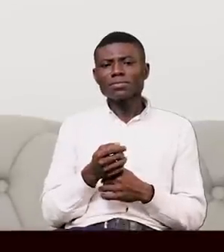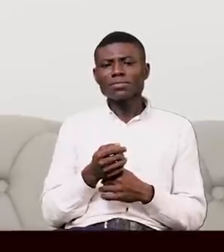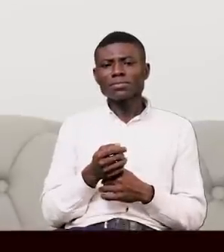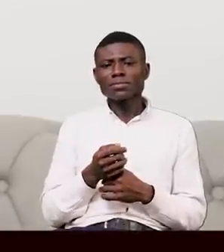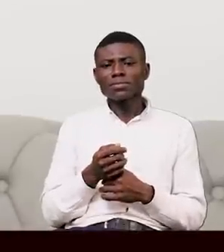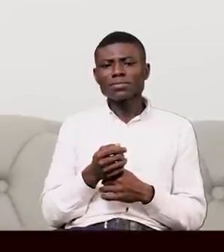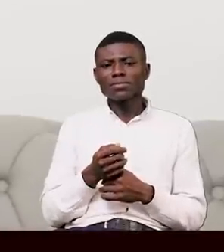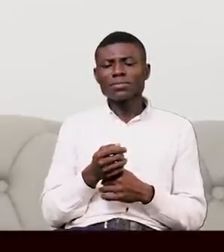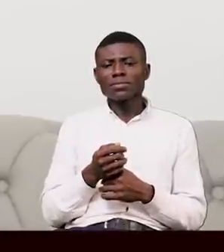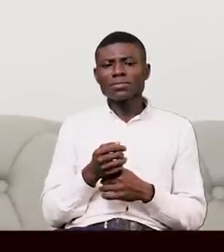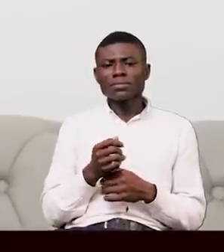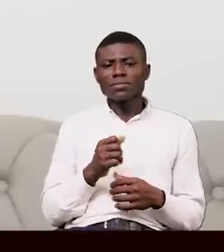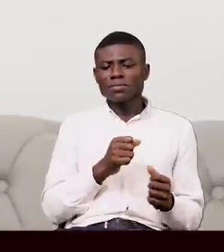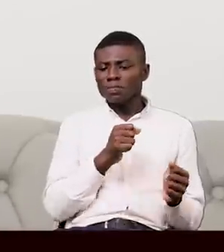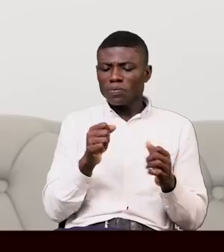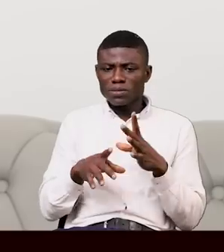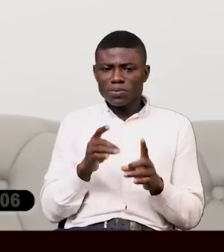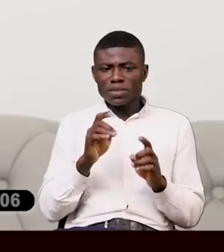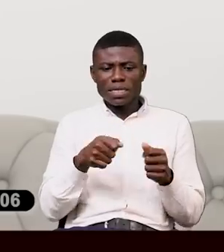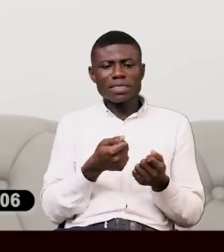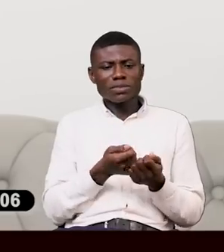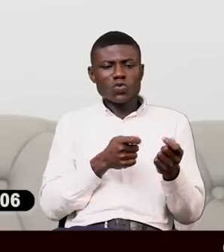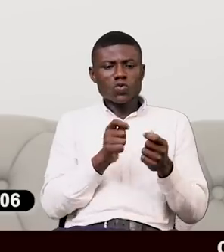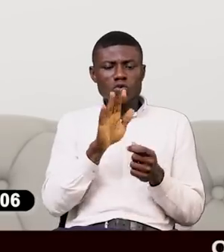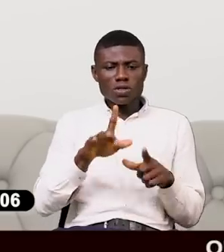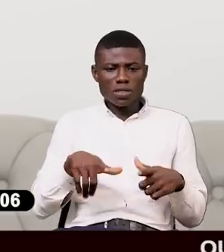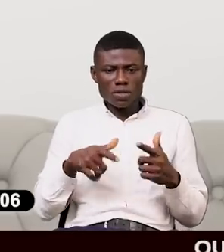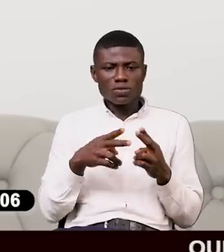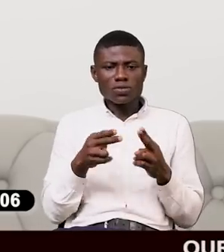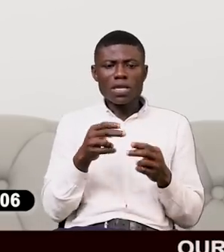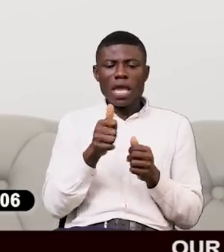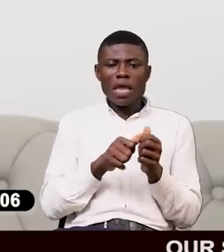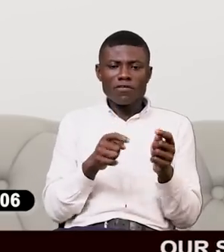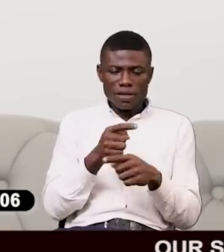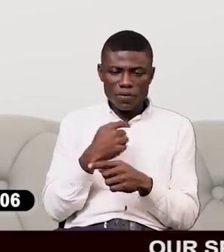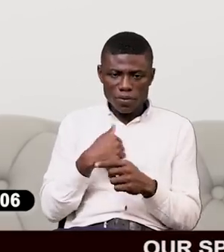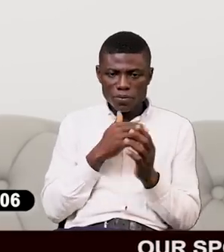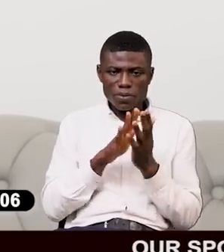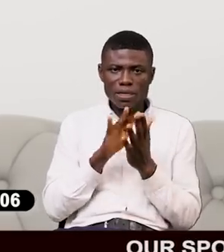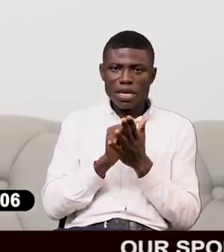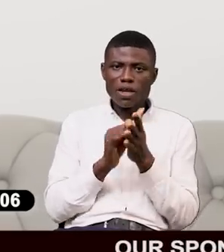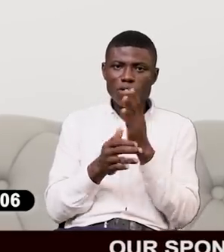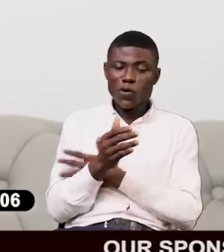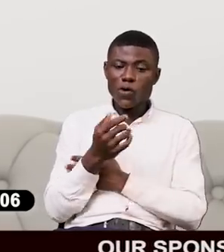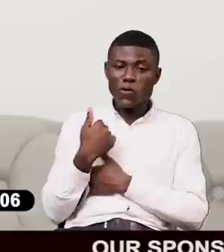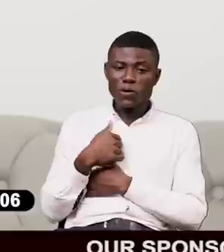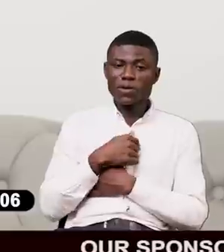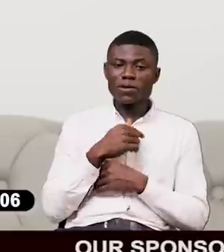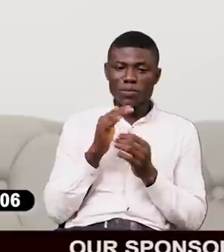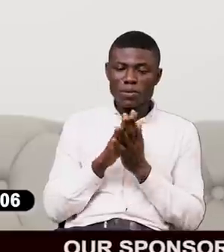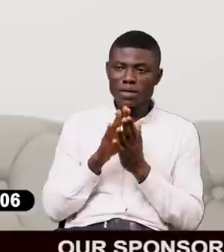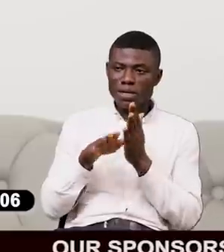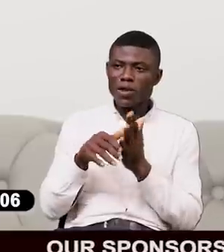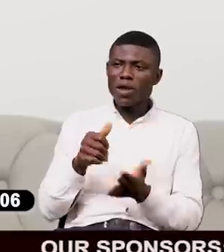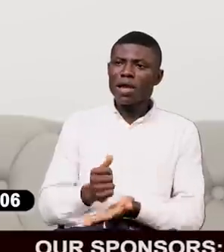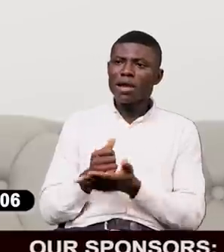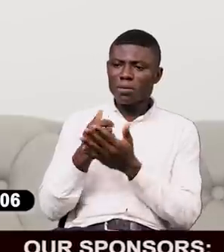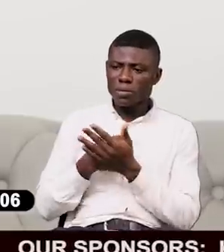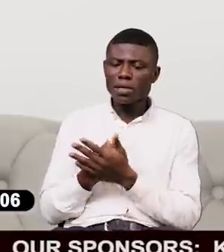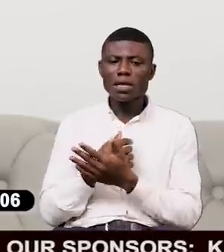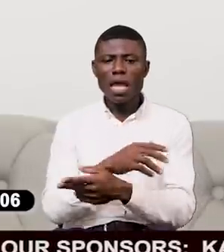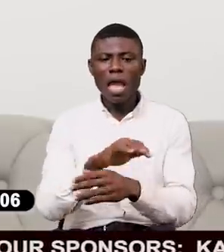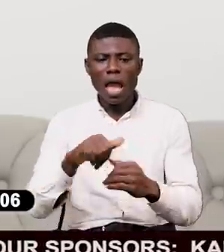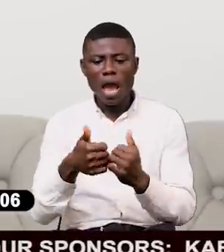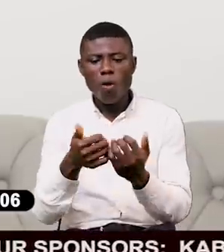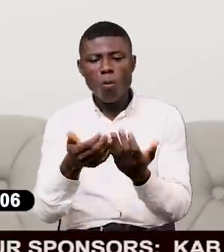so eye ne ma bia enkenye de wo pe no no nti awurade na de bia ye bon empire sere ne se wo mo me na ba bi o pese wo